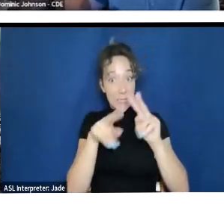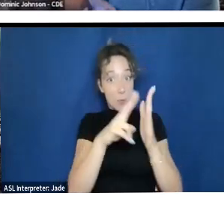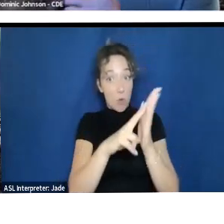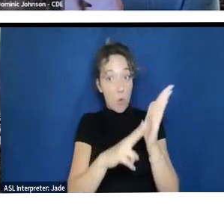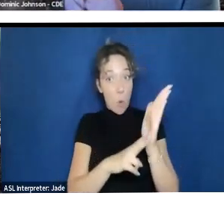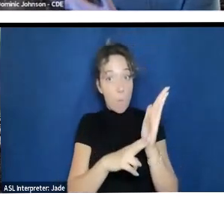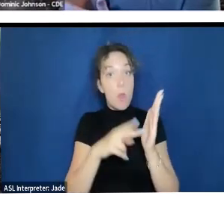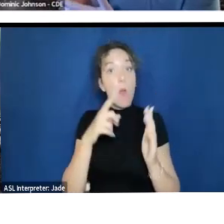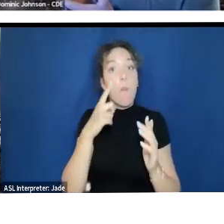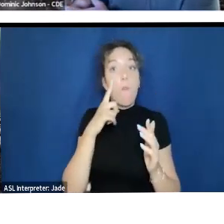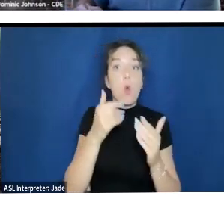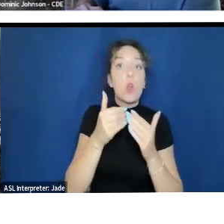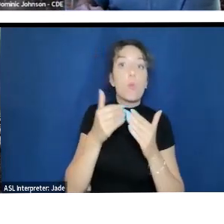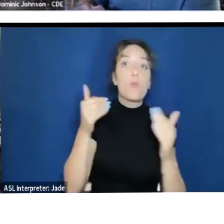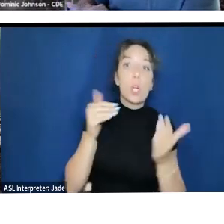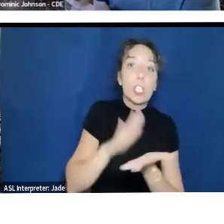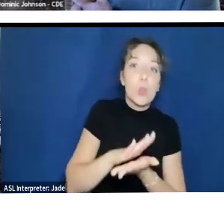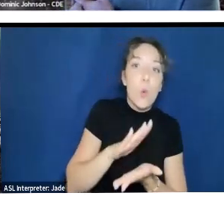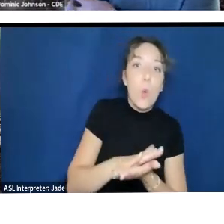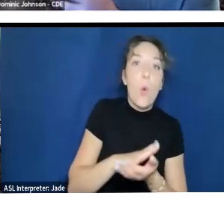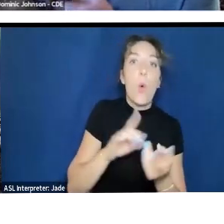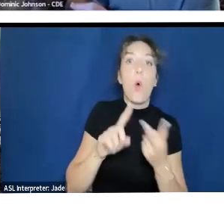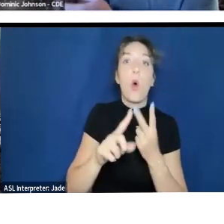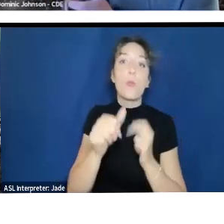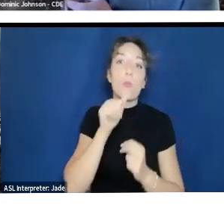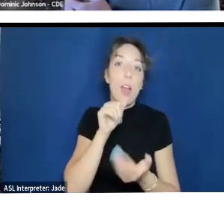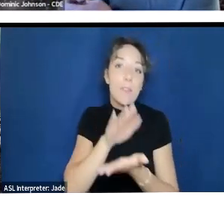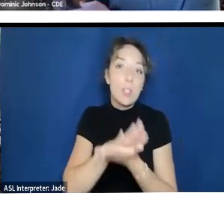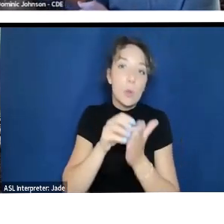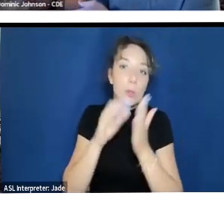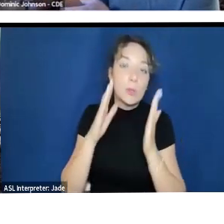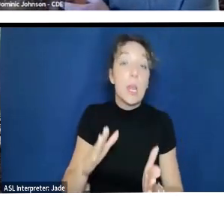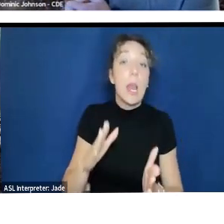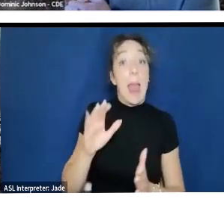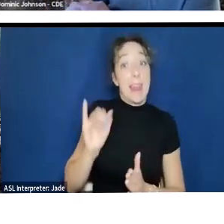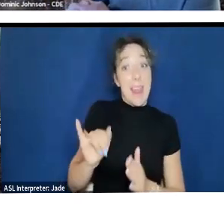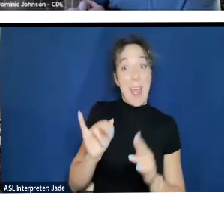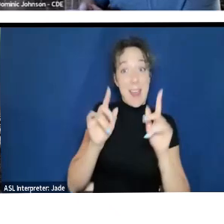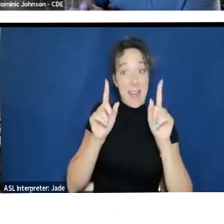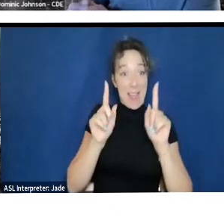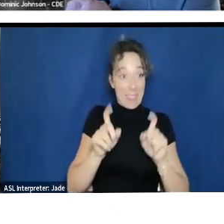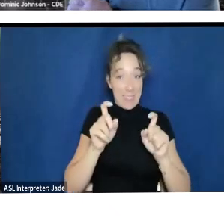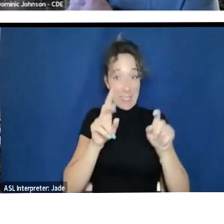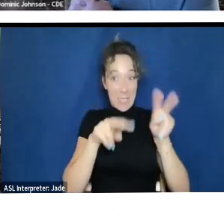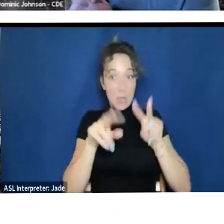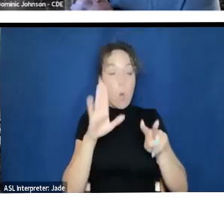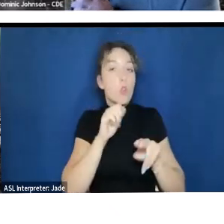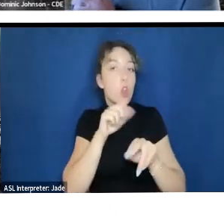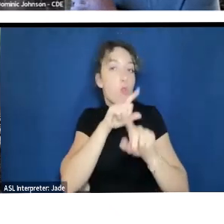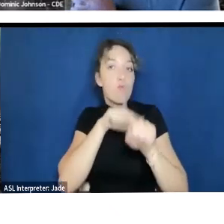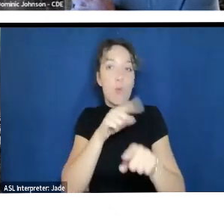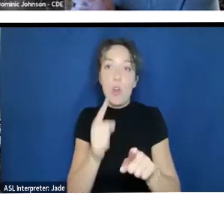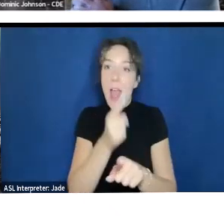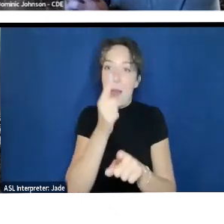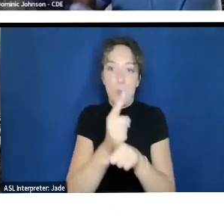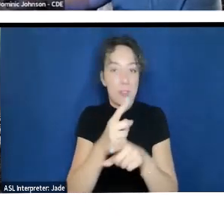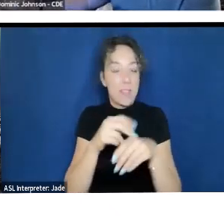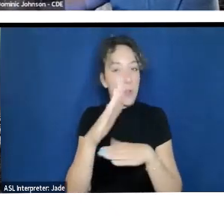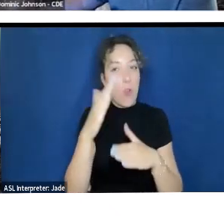for preschoolers or private school students, then that assessment will not report accurately in your end of